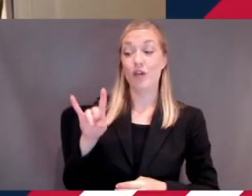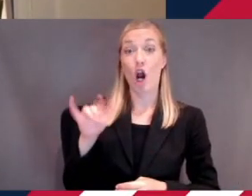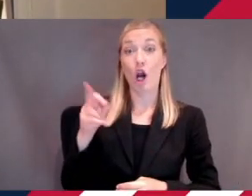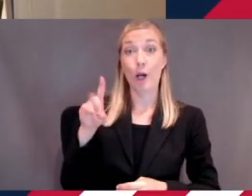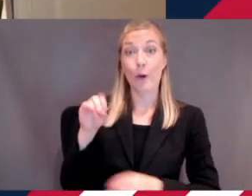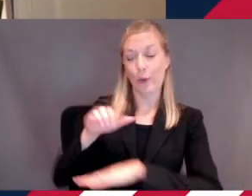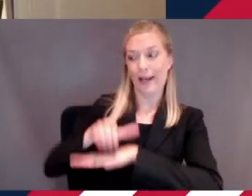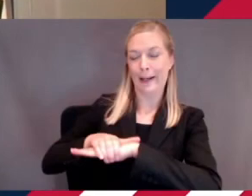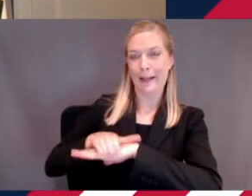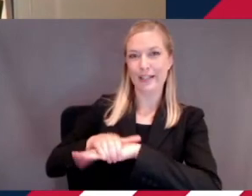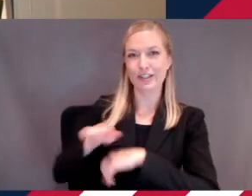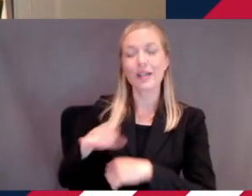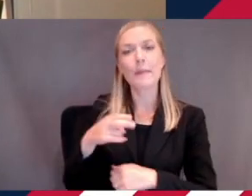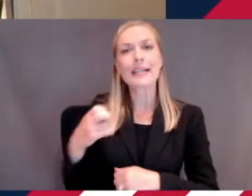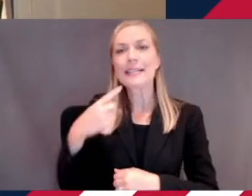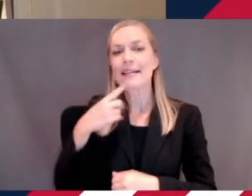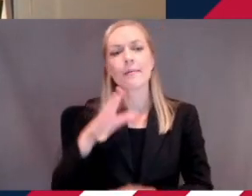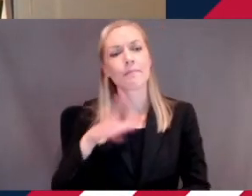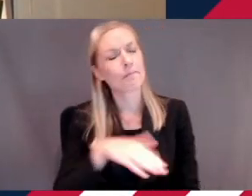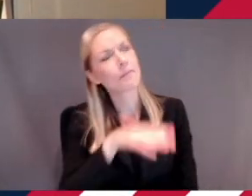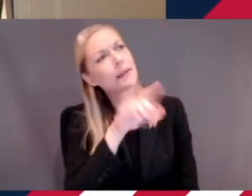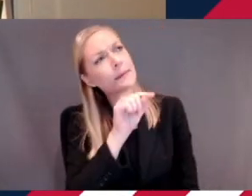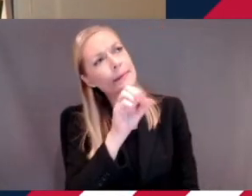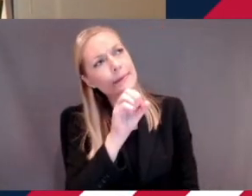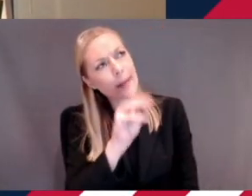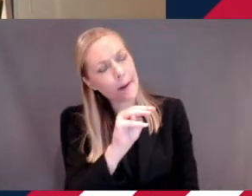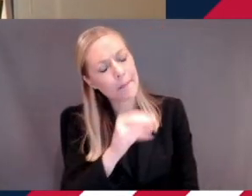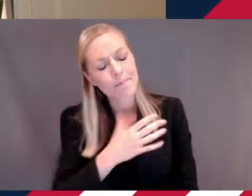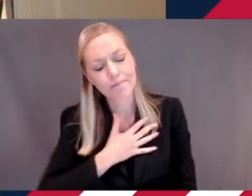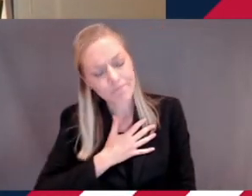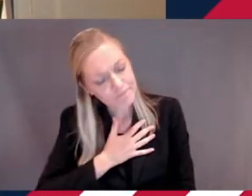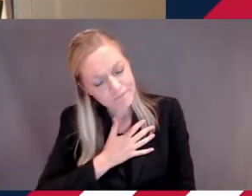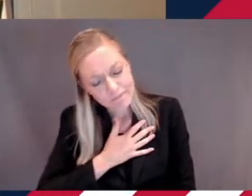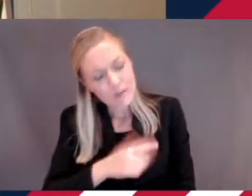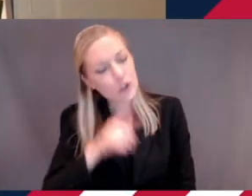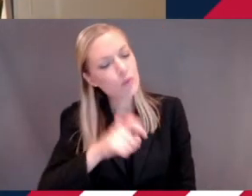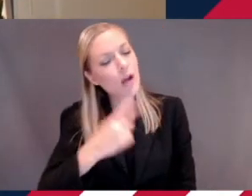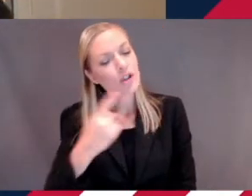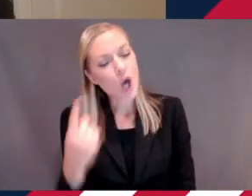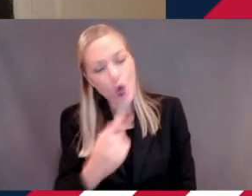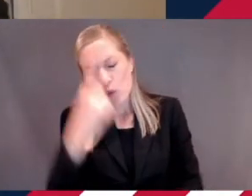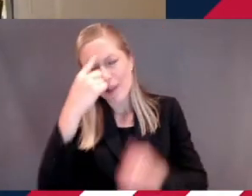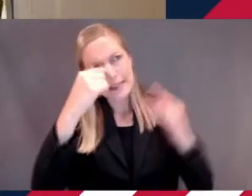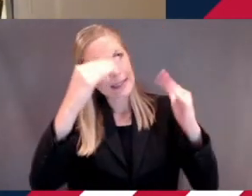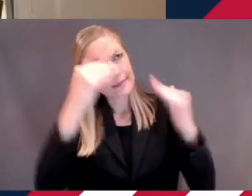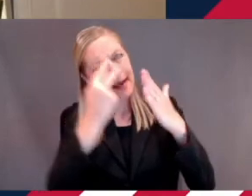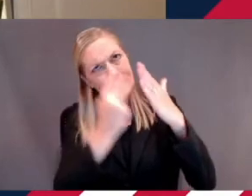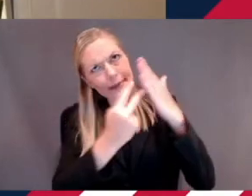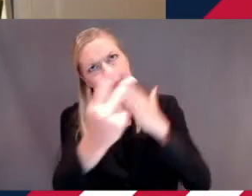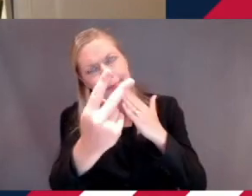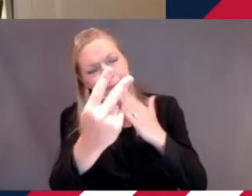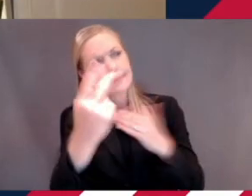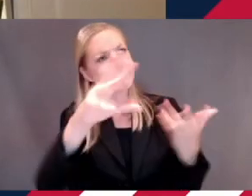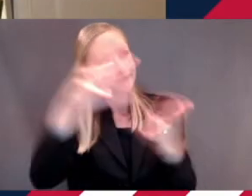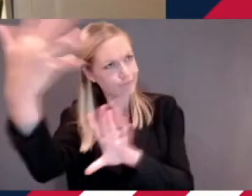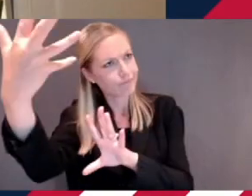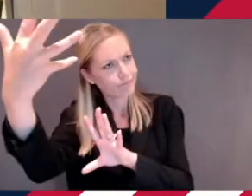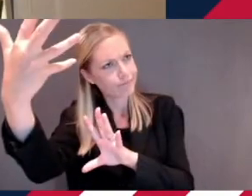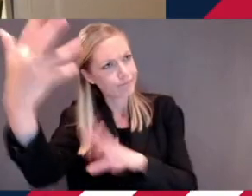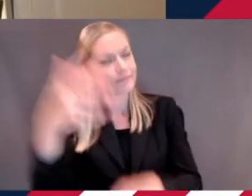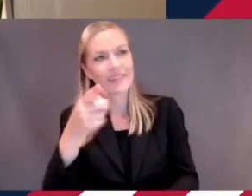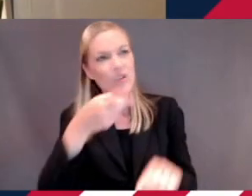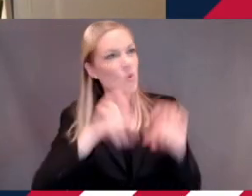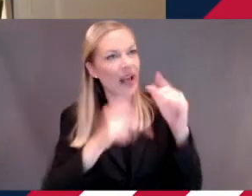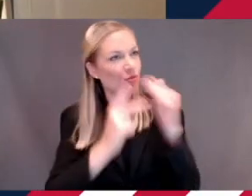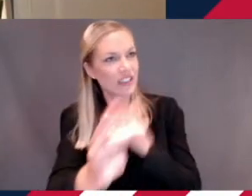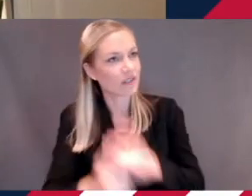that line a lot during the course of the last year or so, as we've confronted so many extraordinary challenges